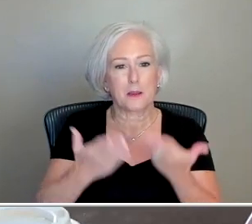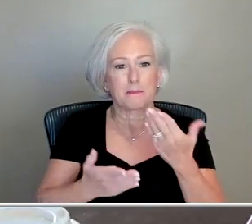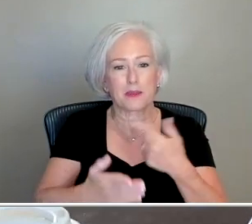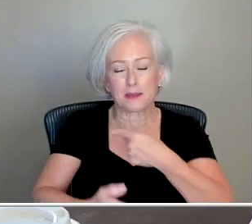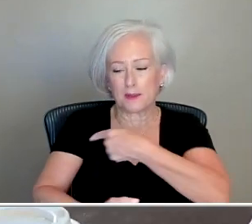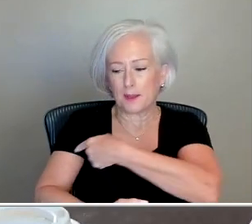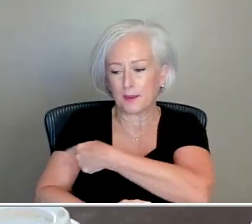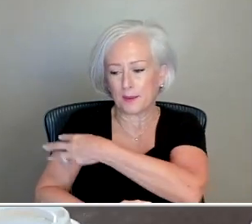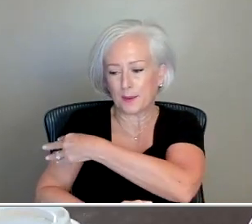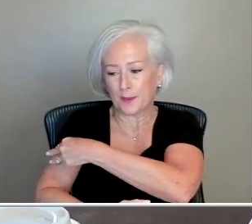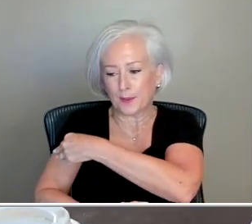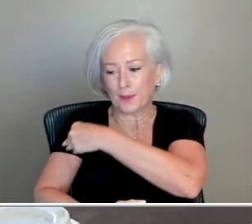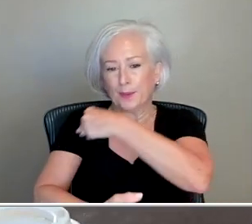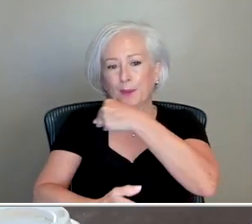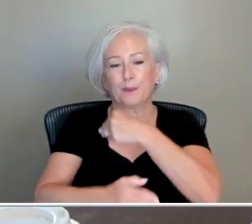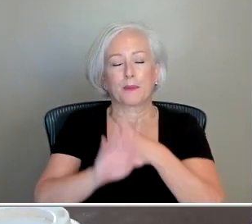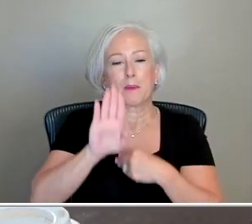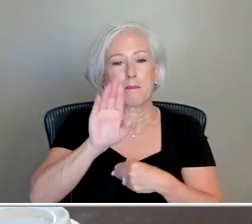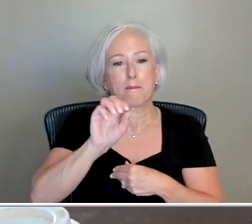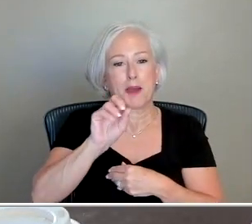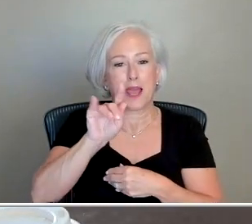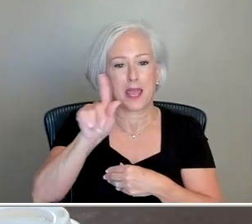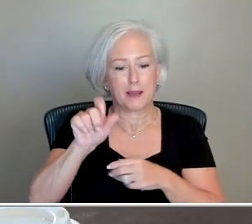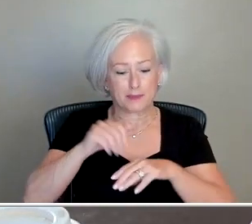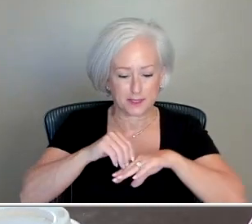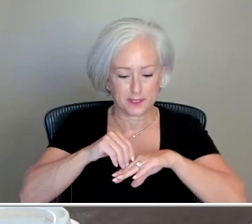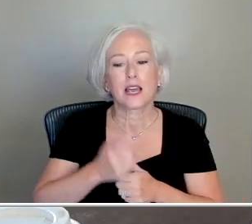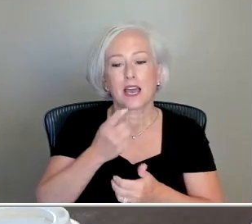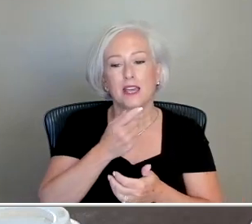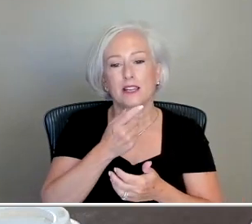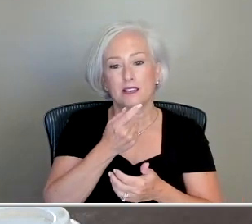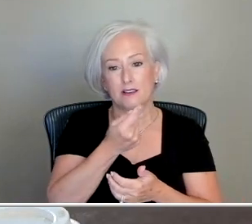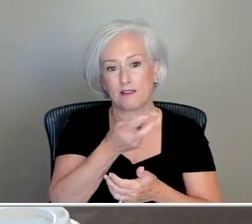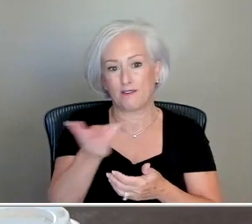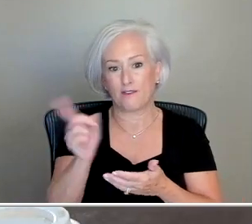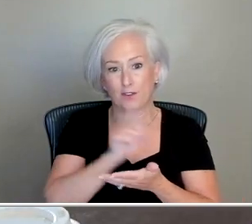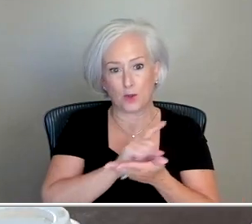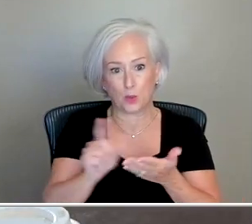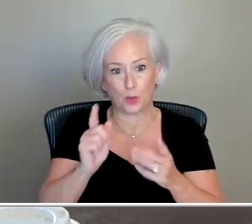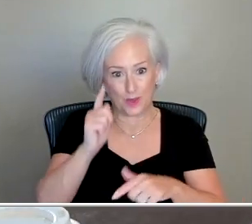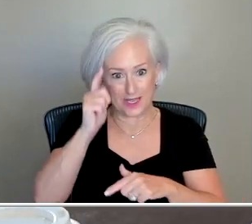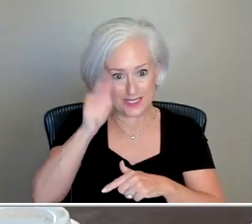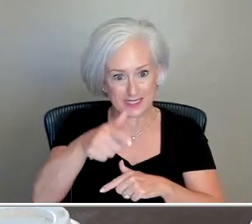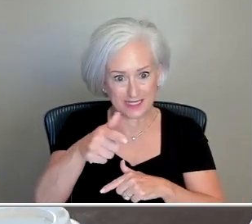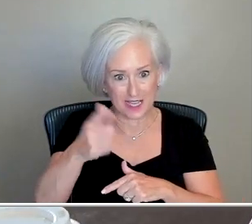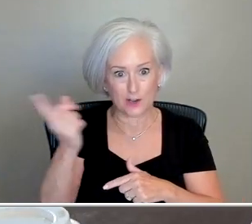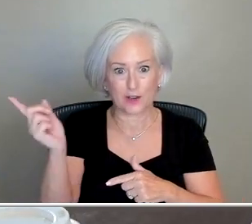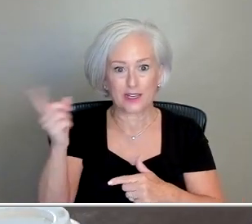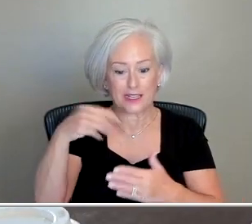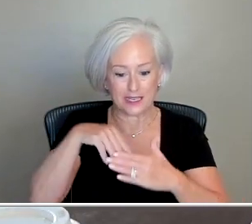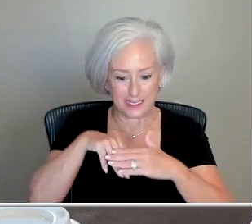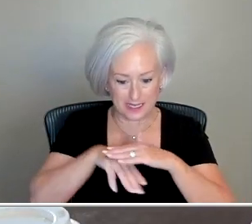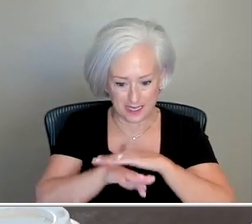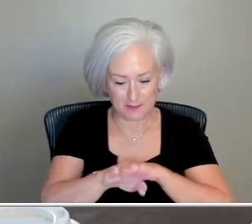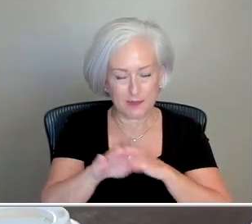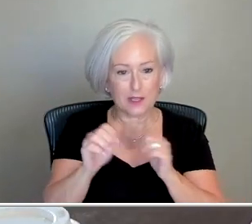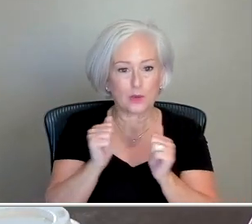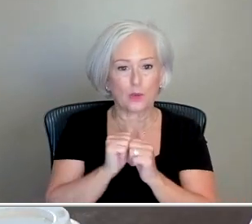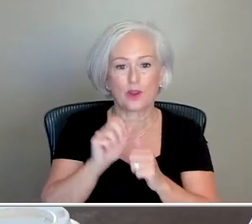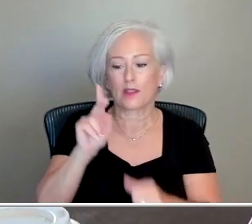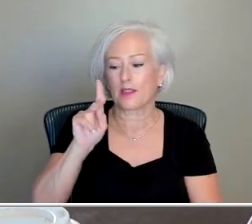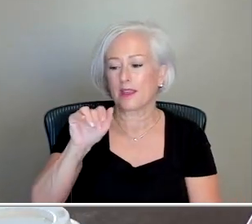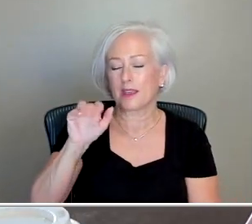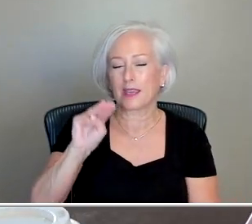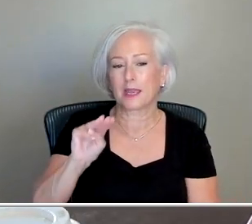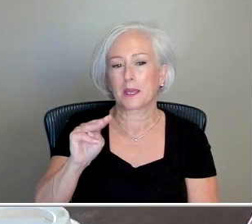Rosenthal a couple weeks later maybe, and he walks in with Kim Haynes, and Andy and me, I was